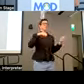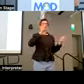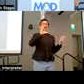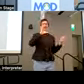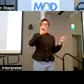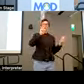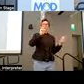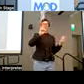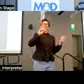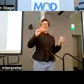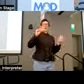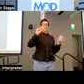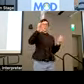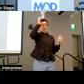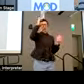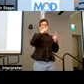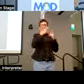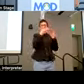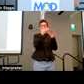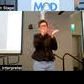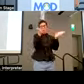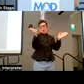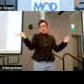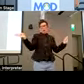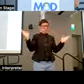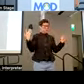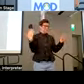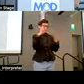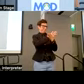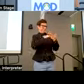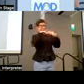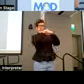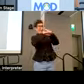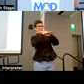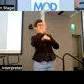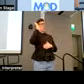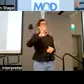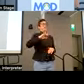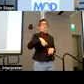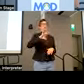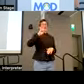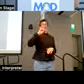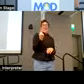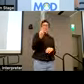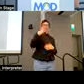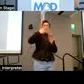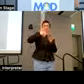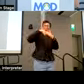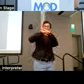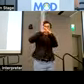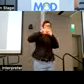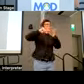access is a very general term. And at that time, the major thing that we were discussing